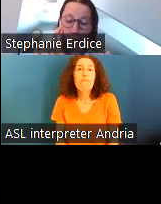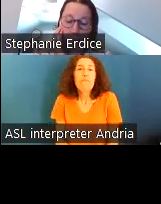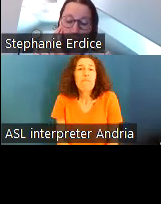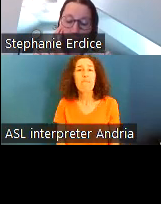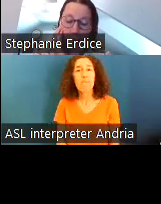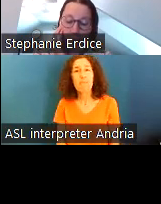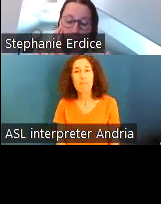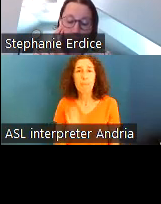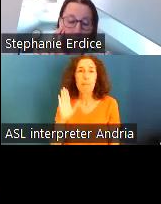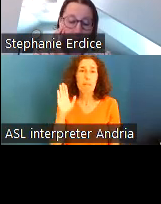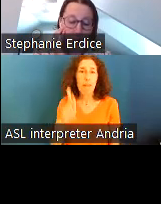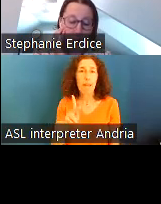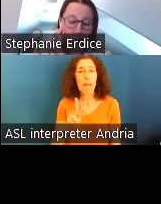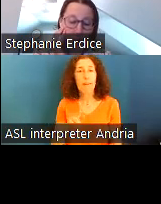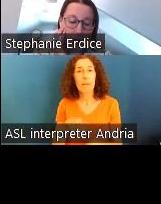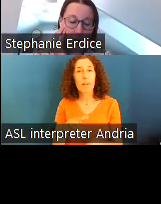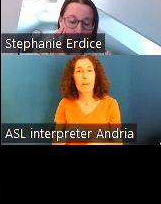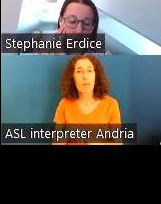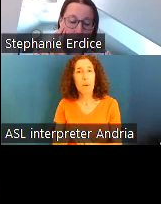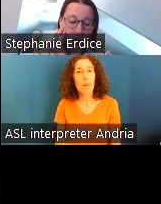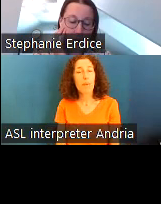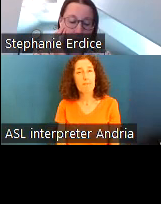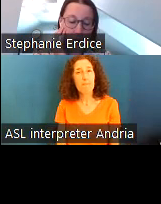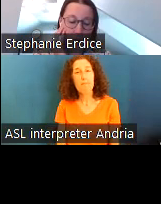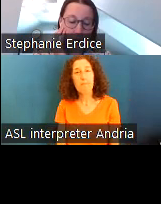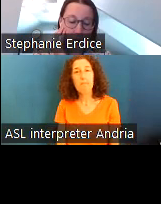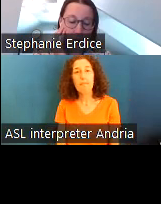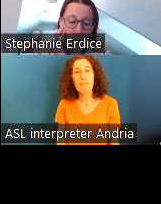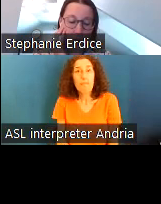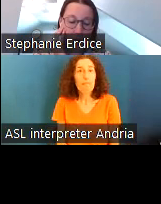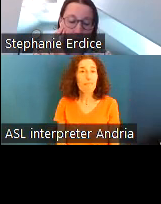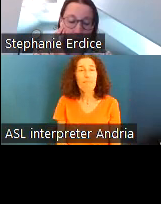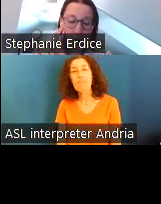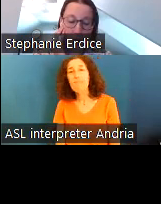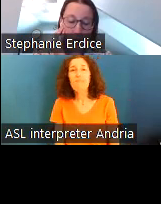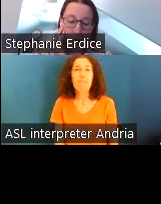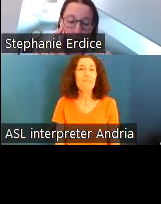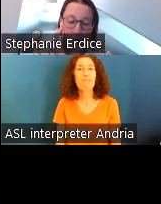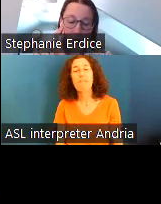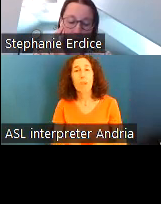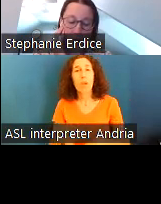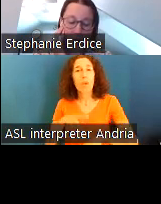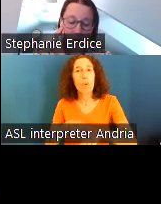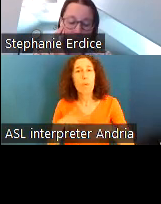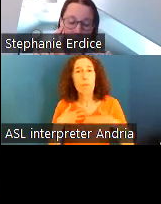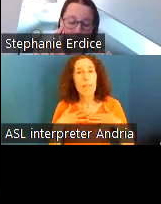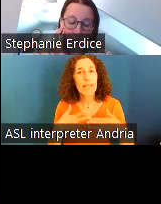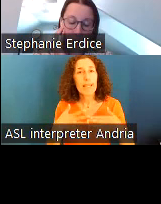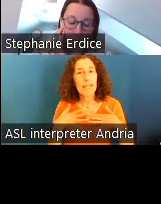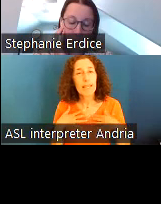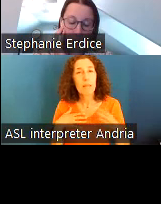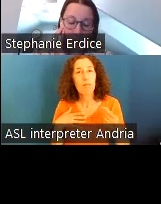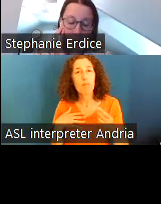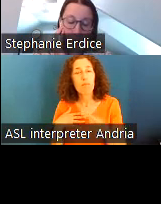When you are ready, come out of the exercise by beginning to move your body, maybe wiggling your fingers and